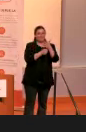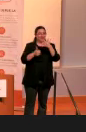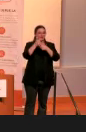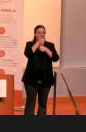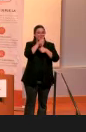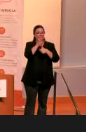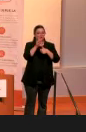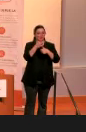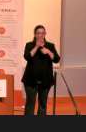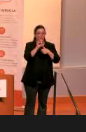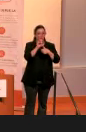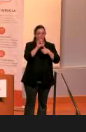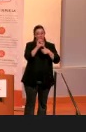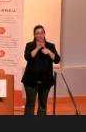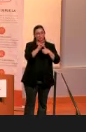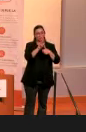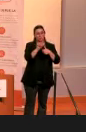Angeles, is now